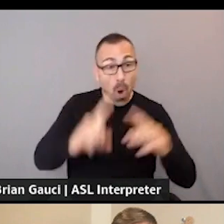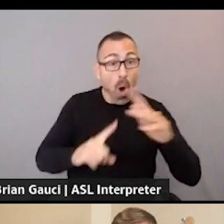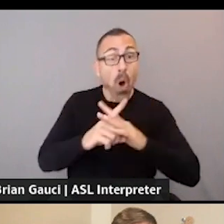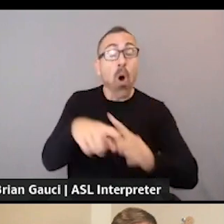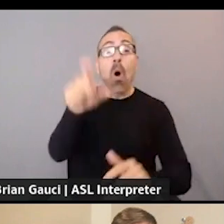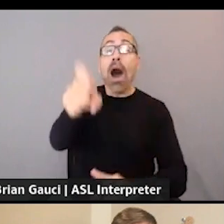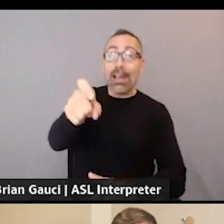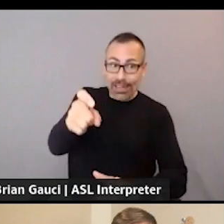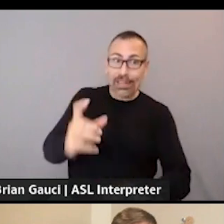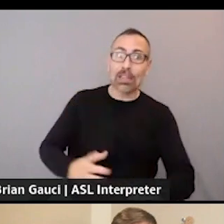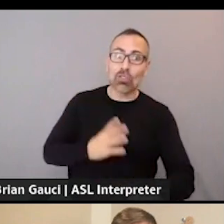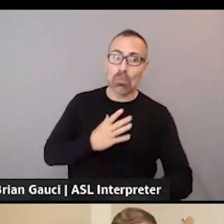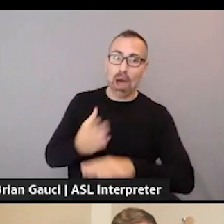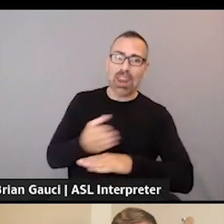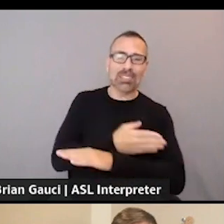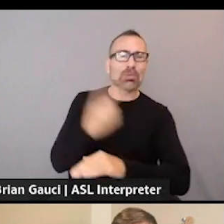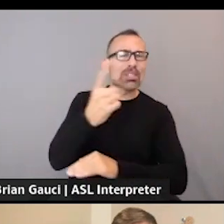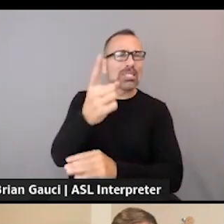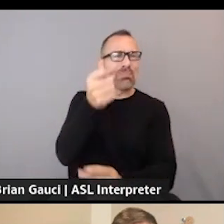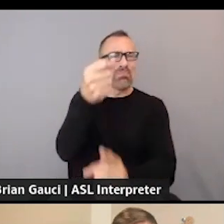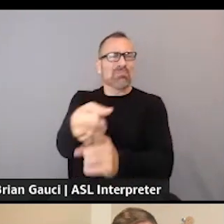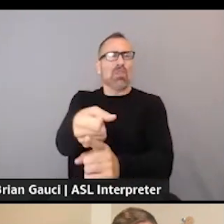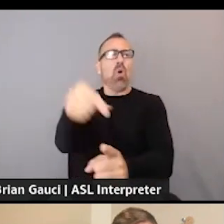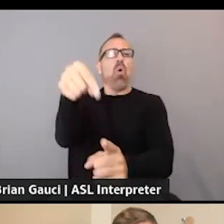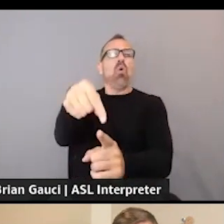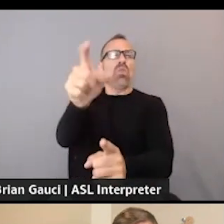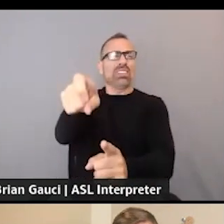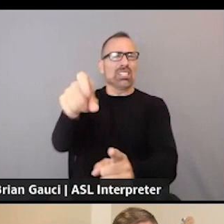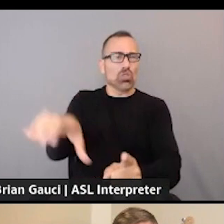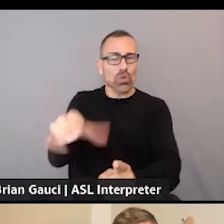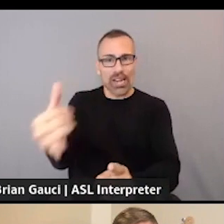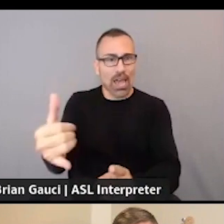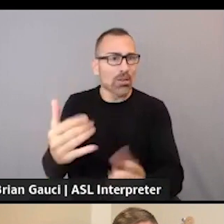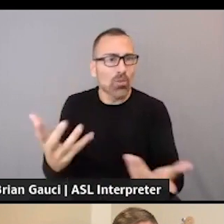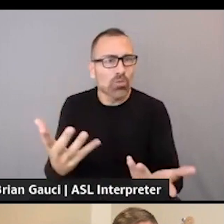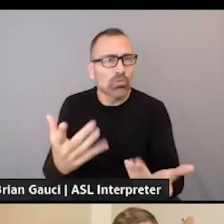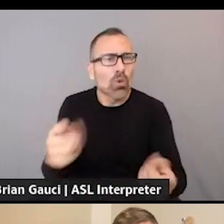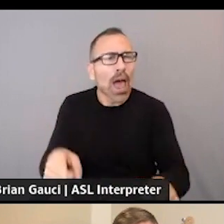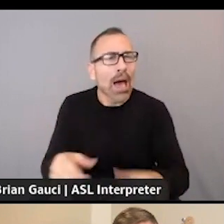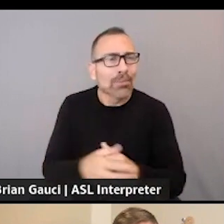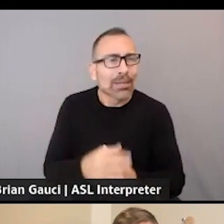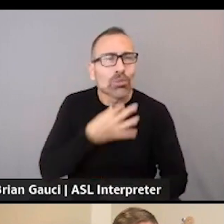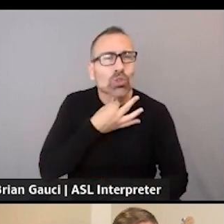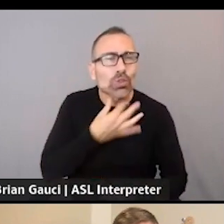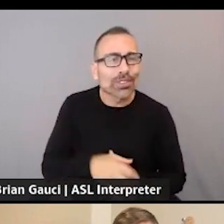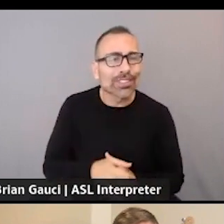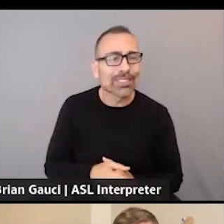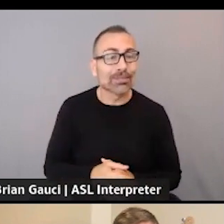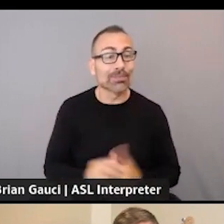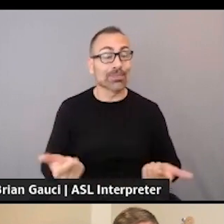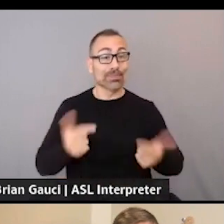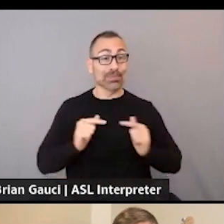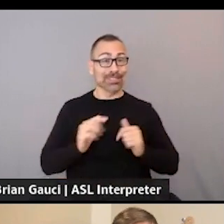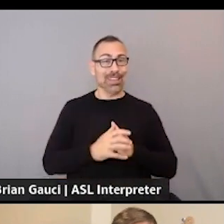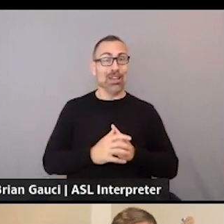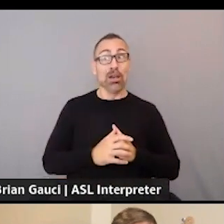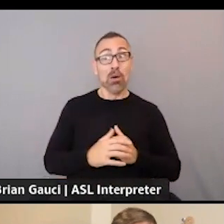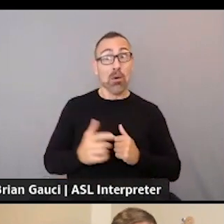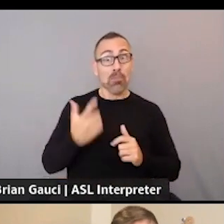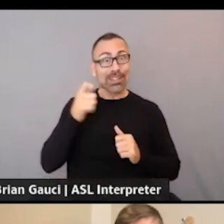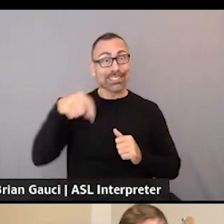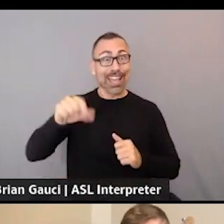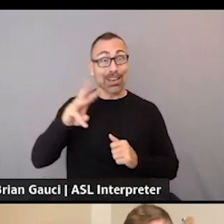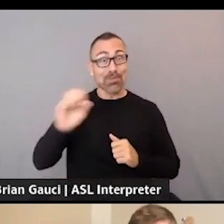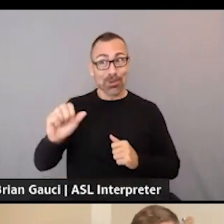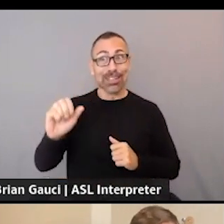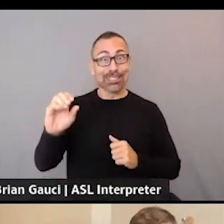limited staff, this was something you needed to do and you needed to do it now? Yeah, besides the AWS On Air show coming up really fast and